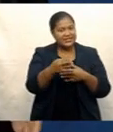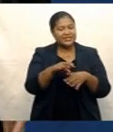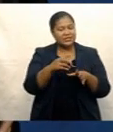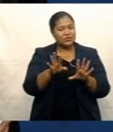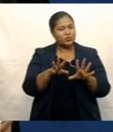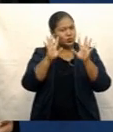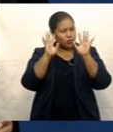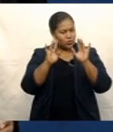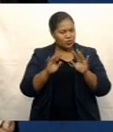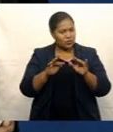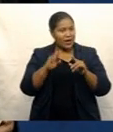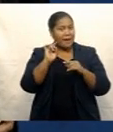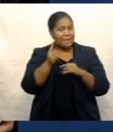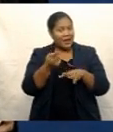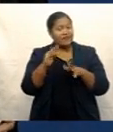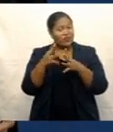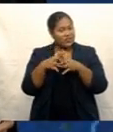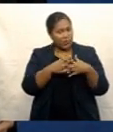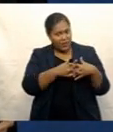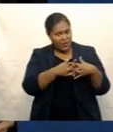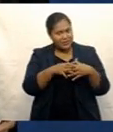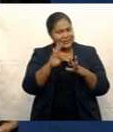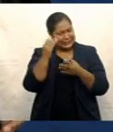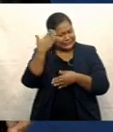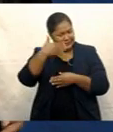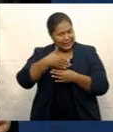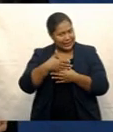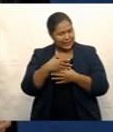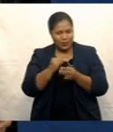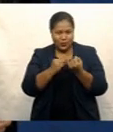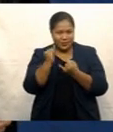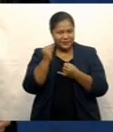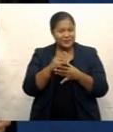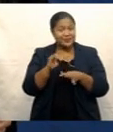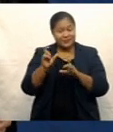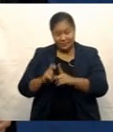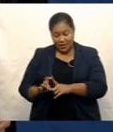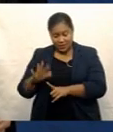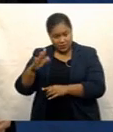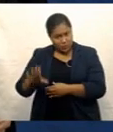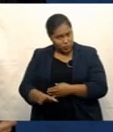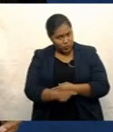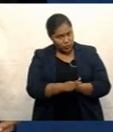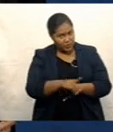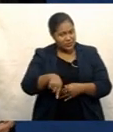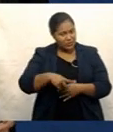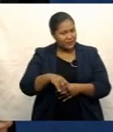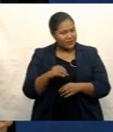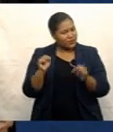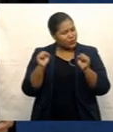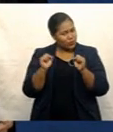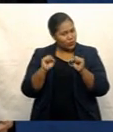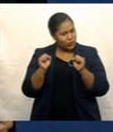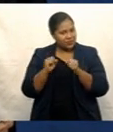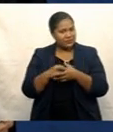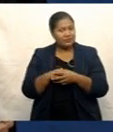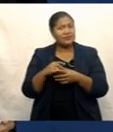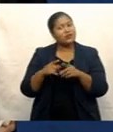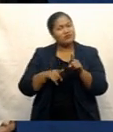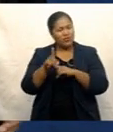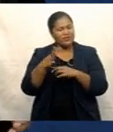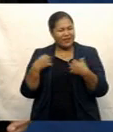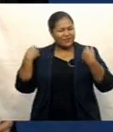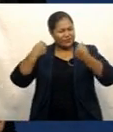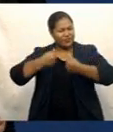but it's very unlikely for the westerners for the night. Eastwards from Peck Harbour to Suva was cool feeling and most have jackets